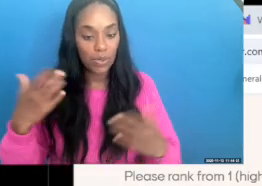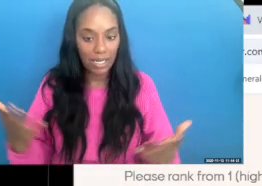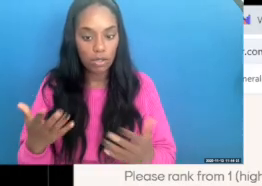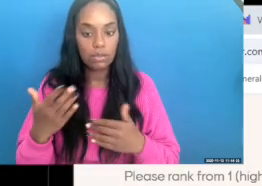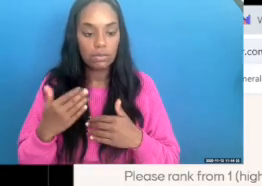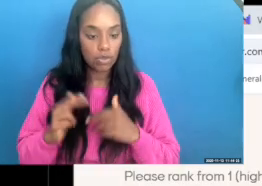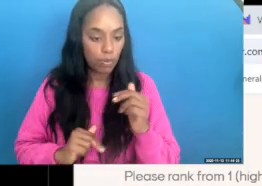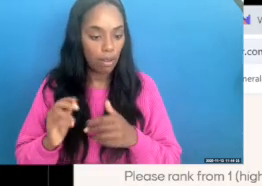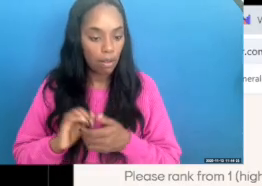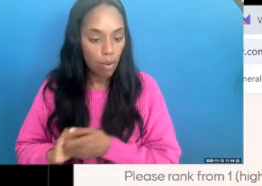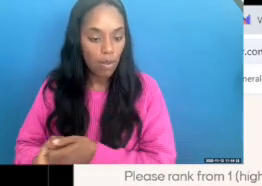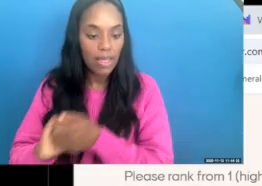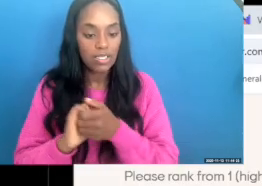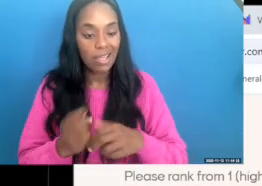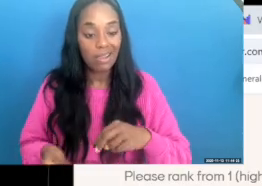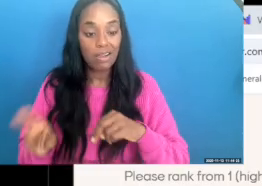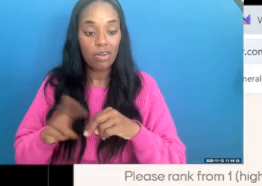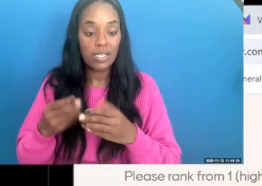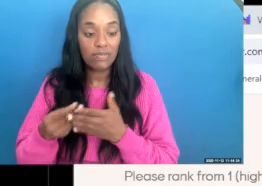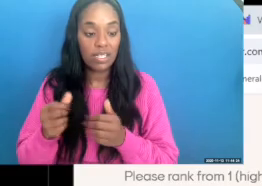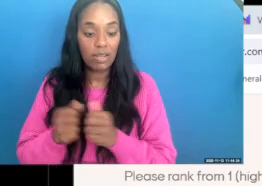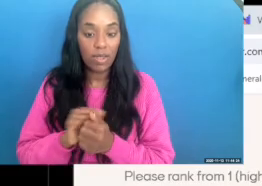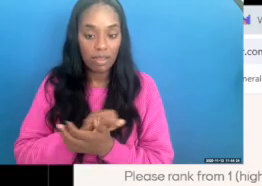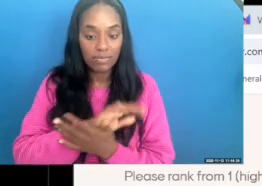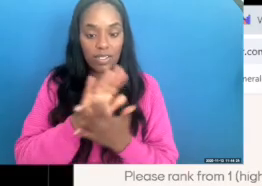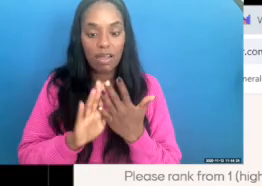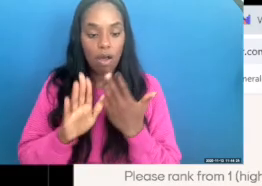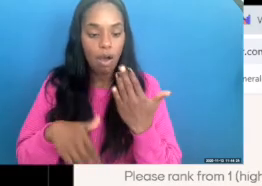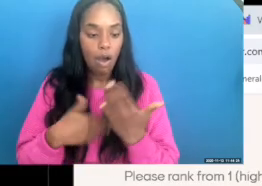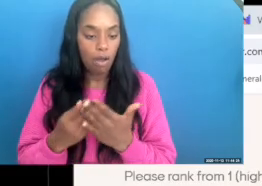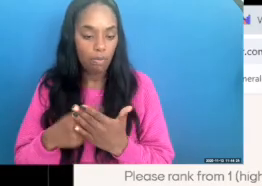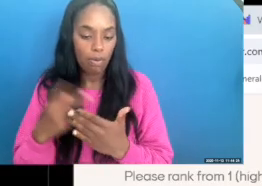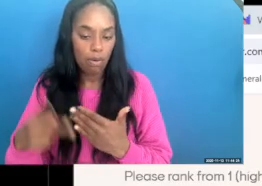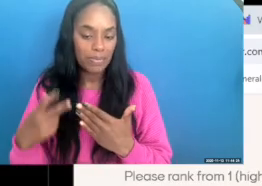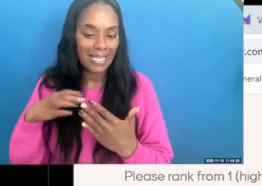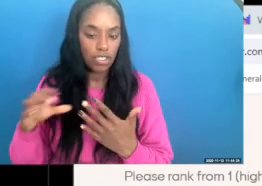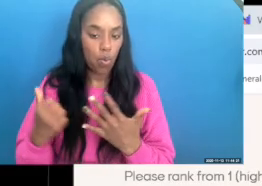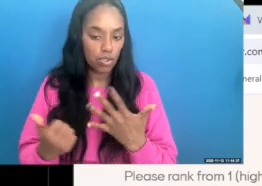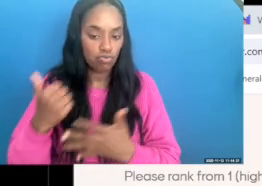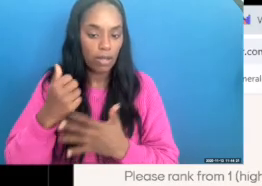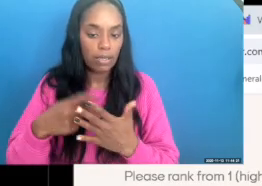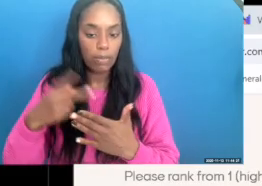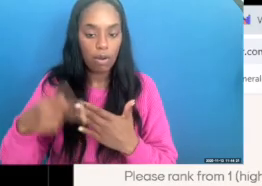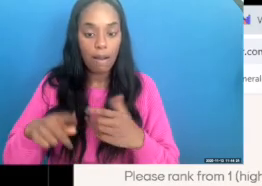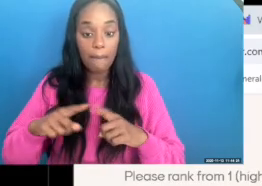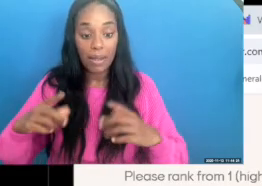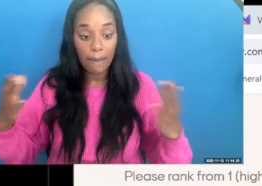here to build coalition and increase funding across all of these programs. So I'm